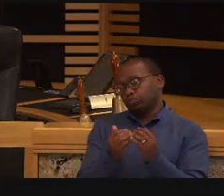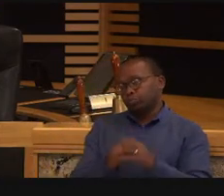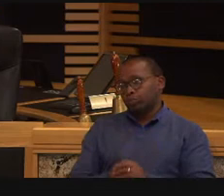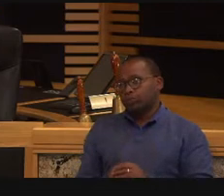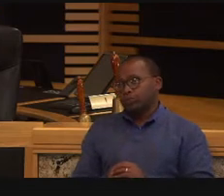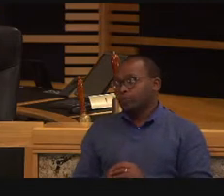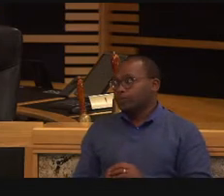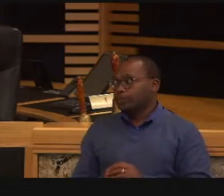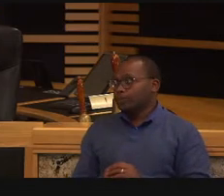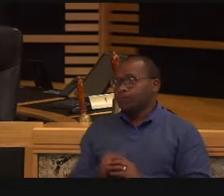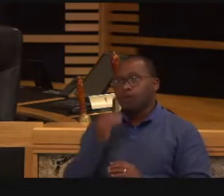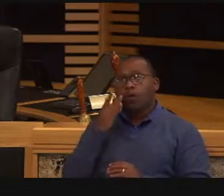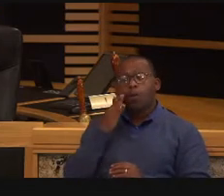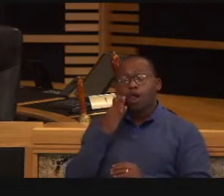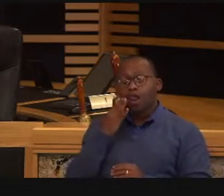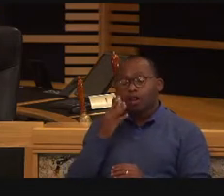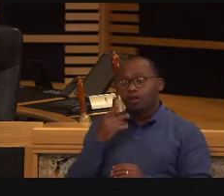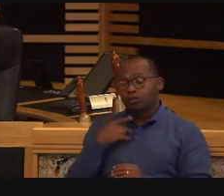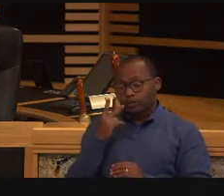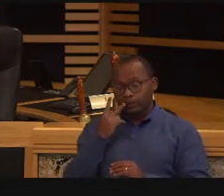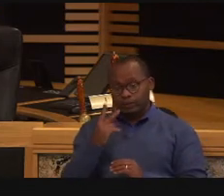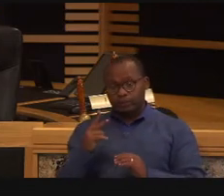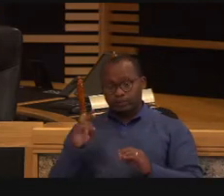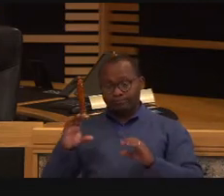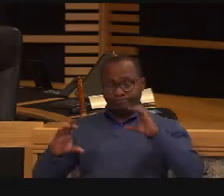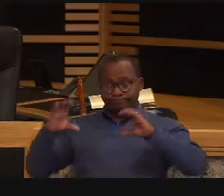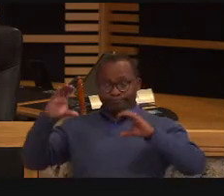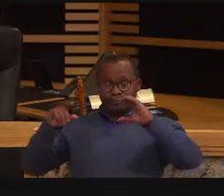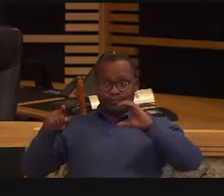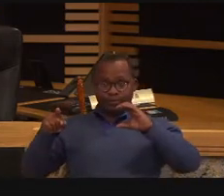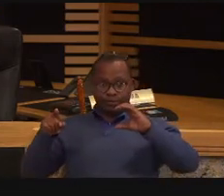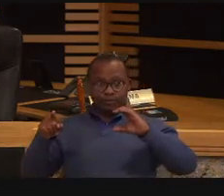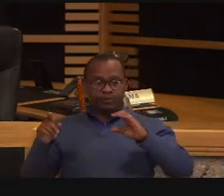When you compare this with the beloved Western Cape,